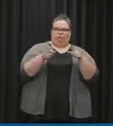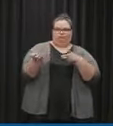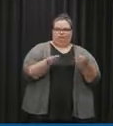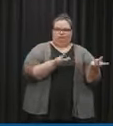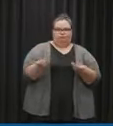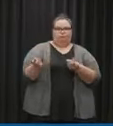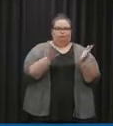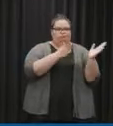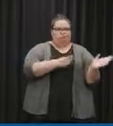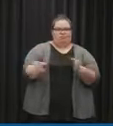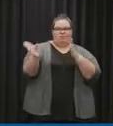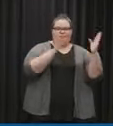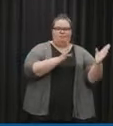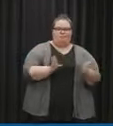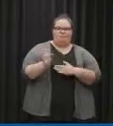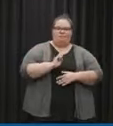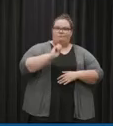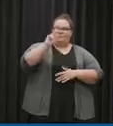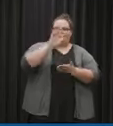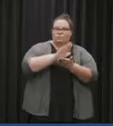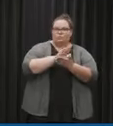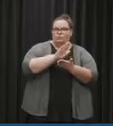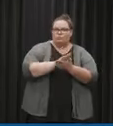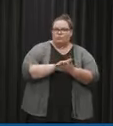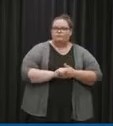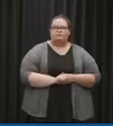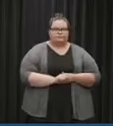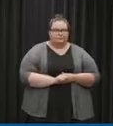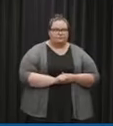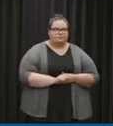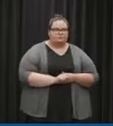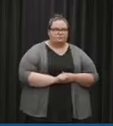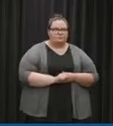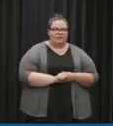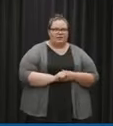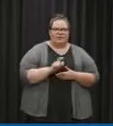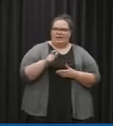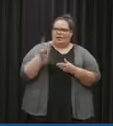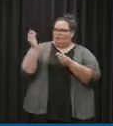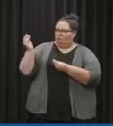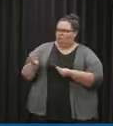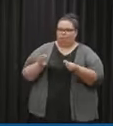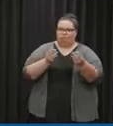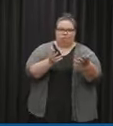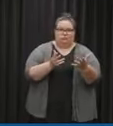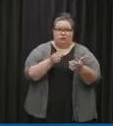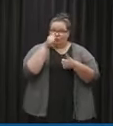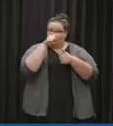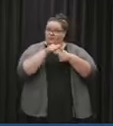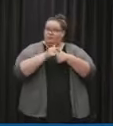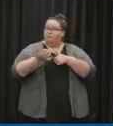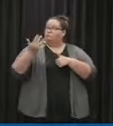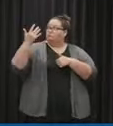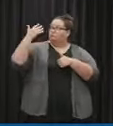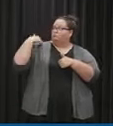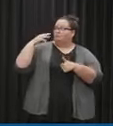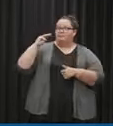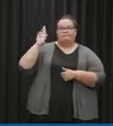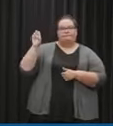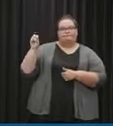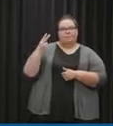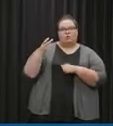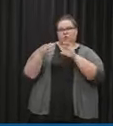to help them with their plan and the back-to-school situation and how that's being communicated right now. As you remember, at the beginning of the pandemic, we worked